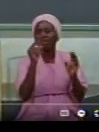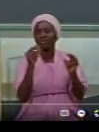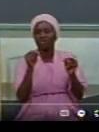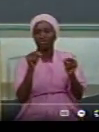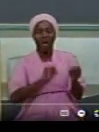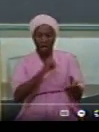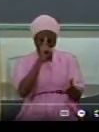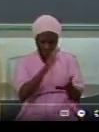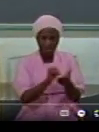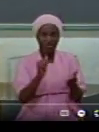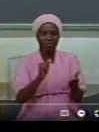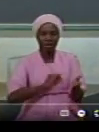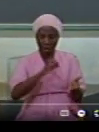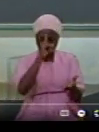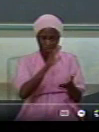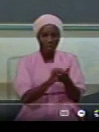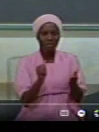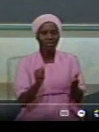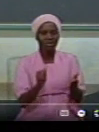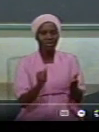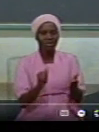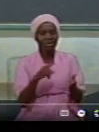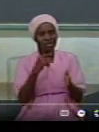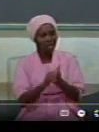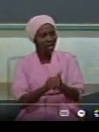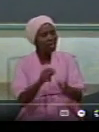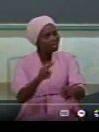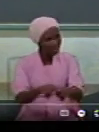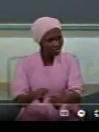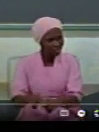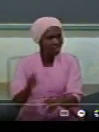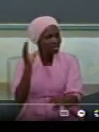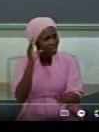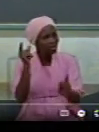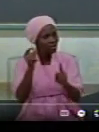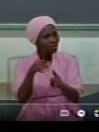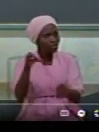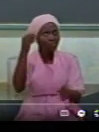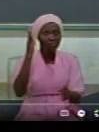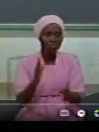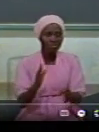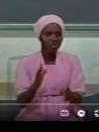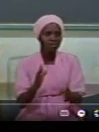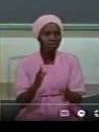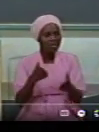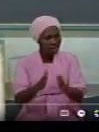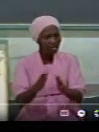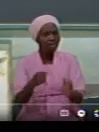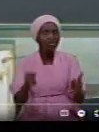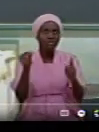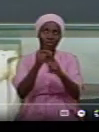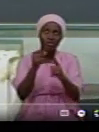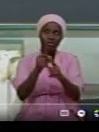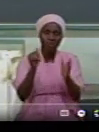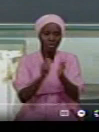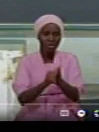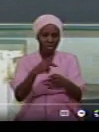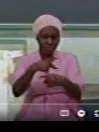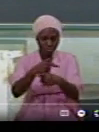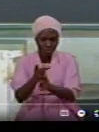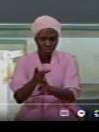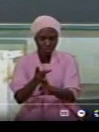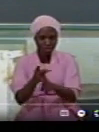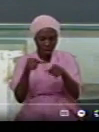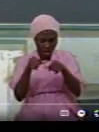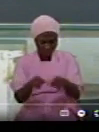I believe. Sit down. Hear the word of God. Let the word that produces